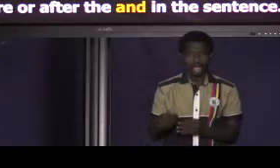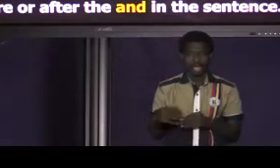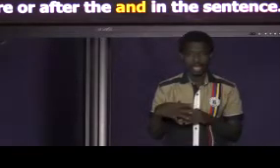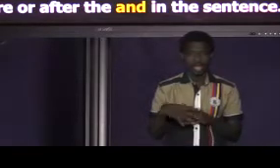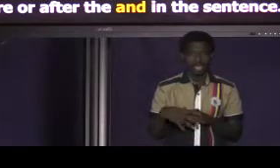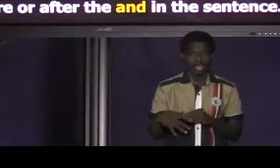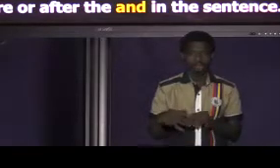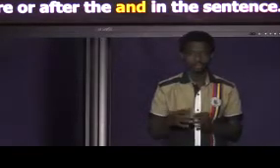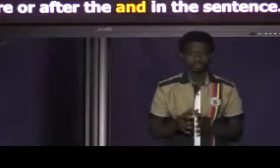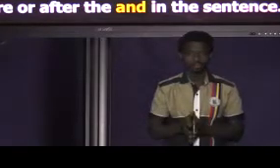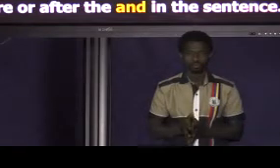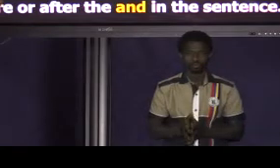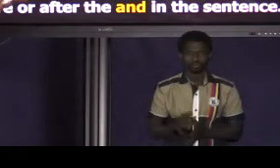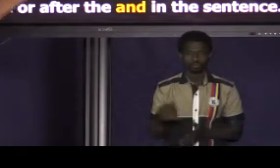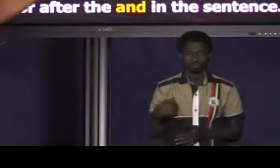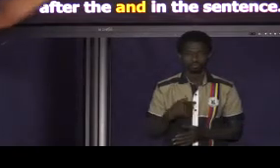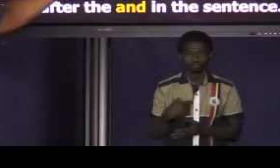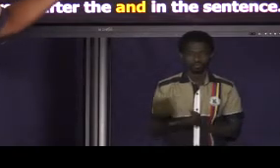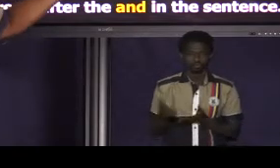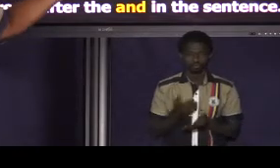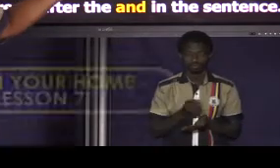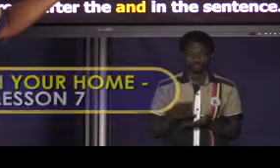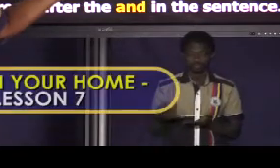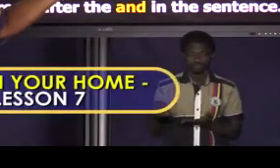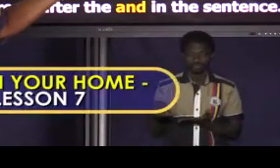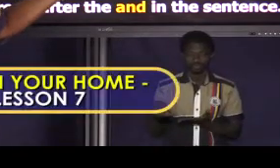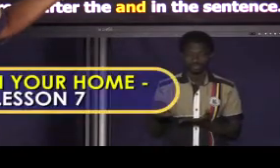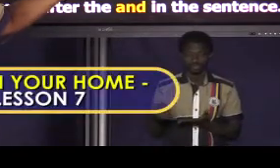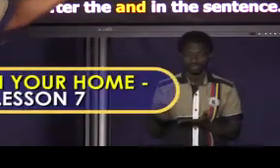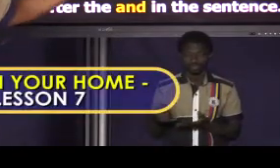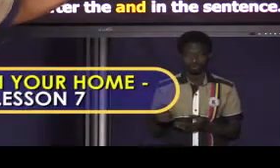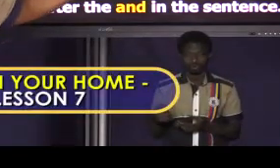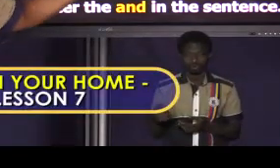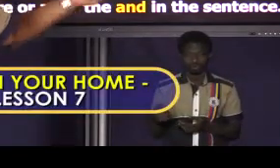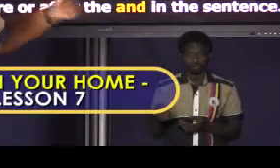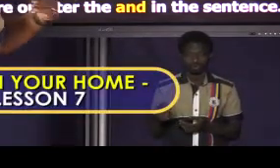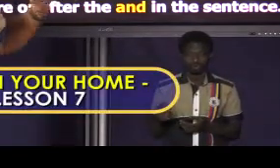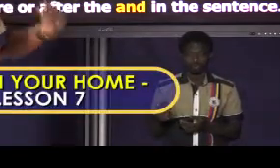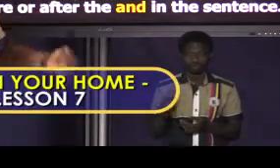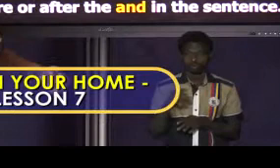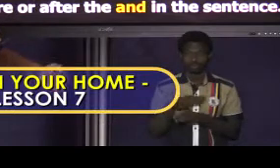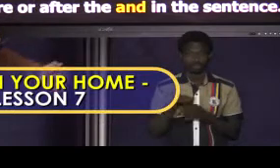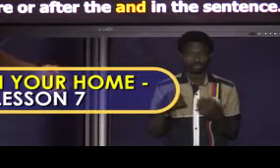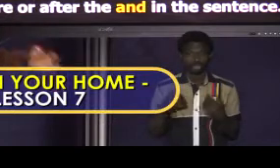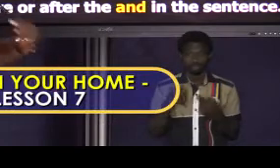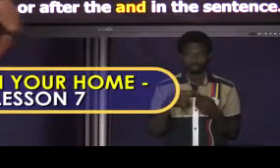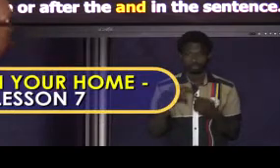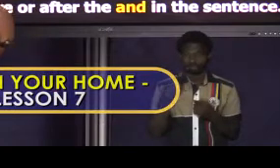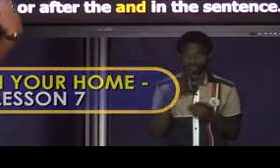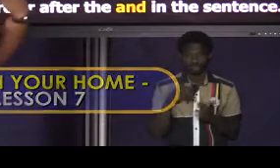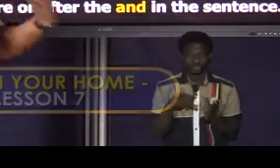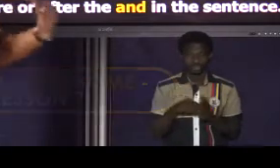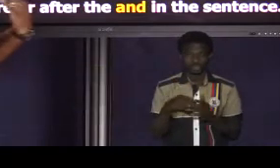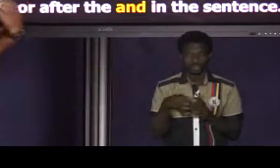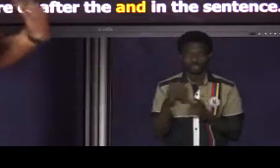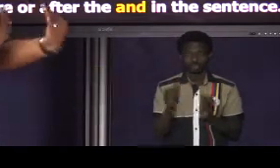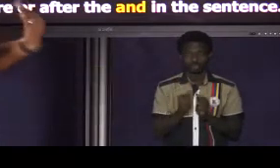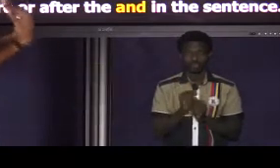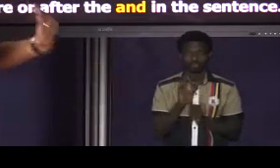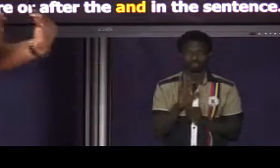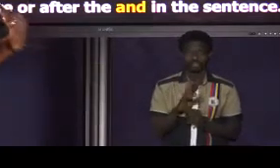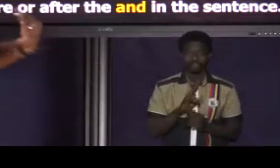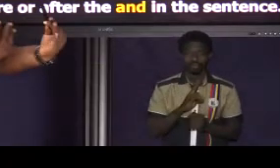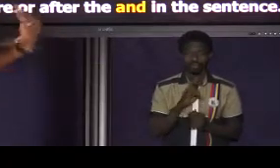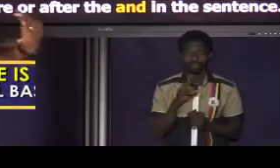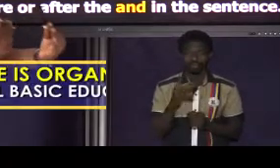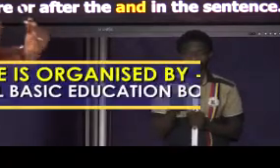envelope. We brought a biro, comma. You don't have to say the comma out, but with your voice, the